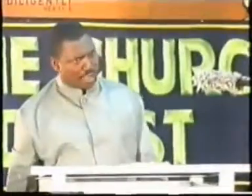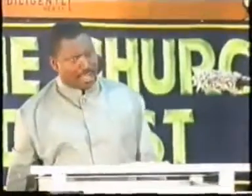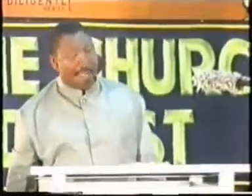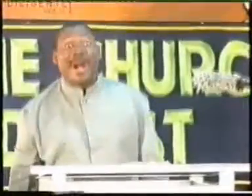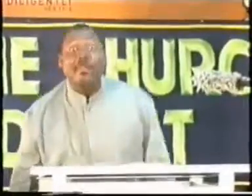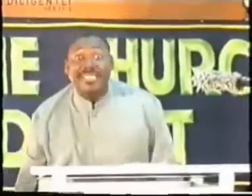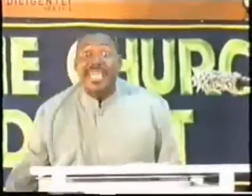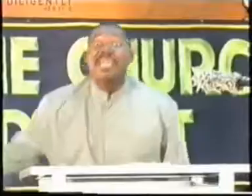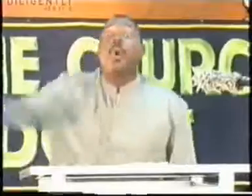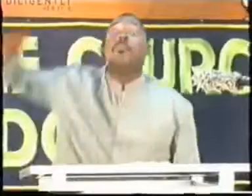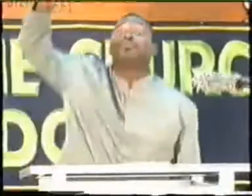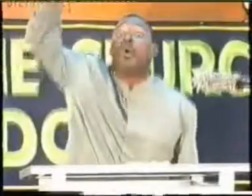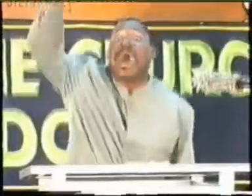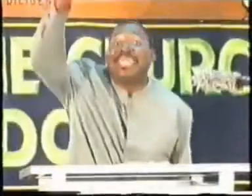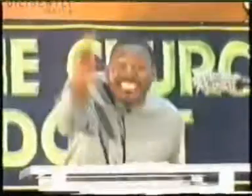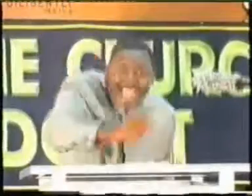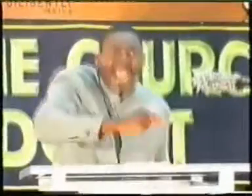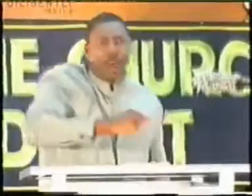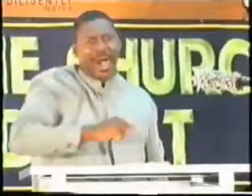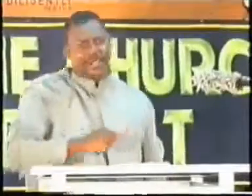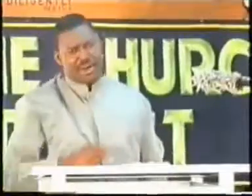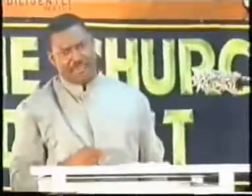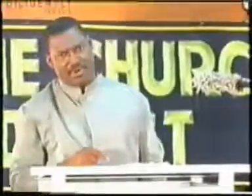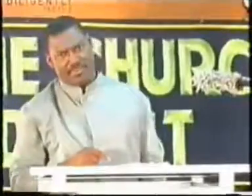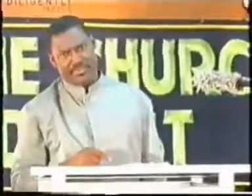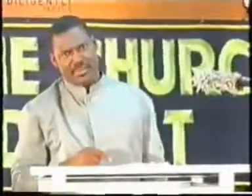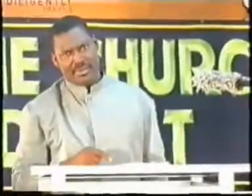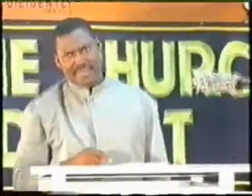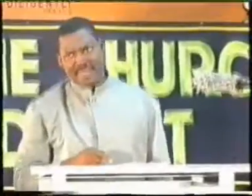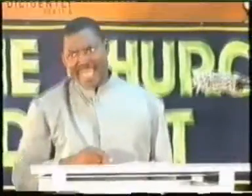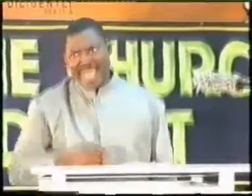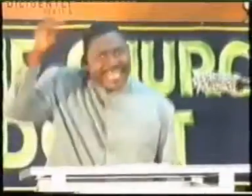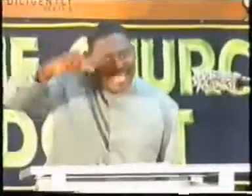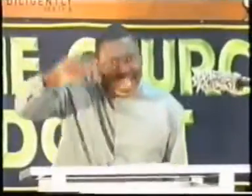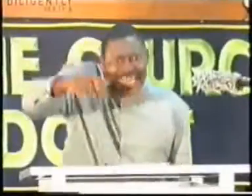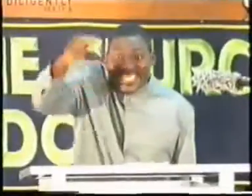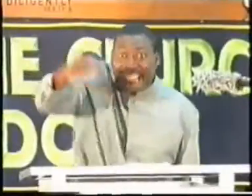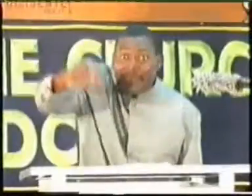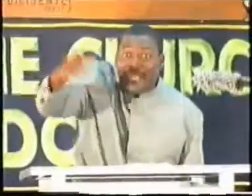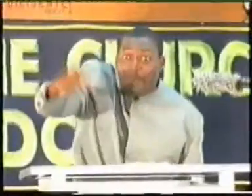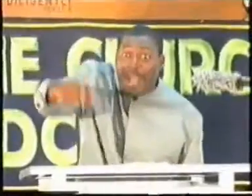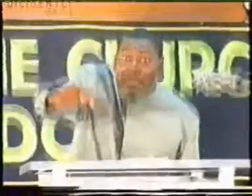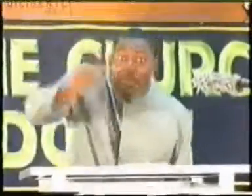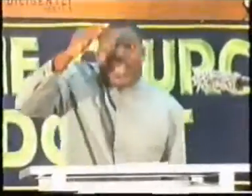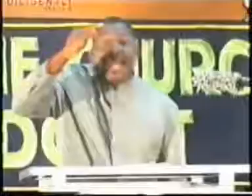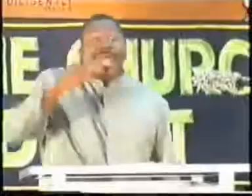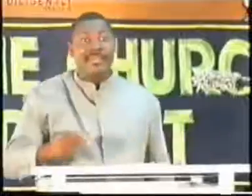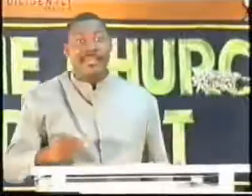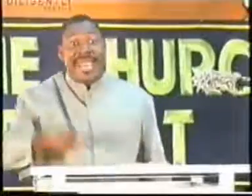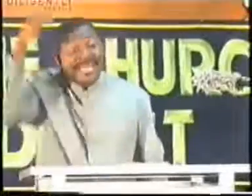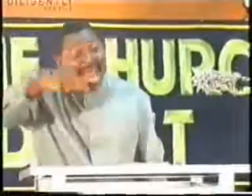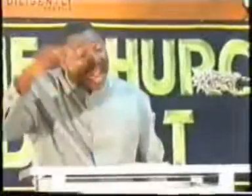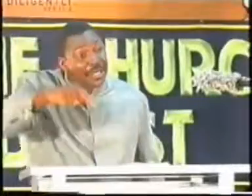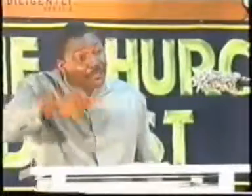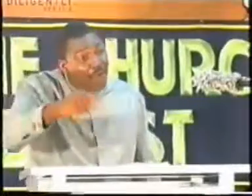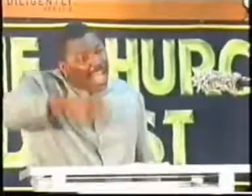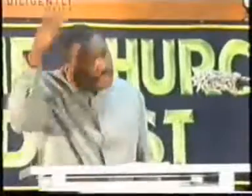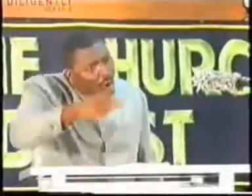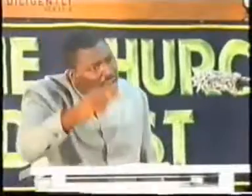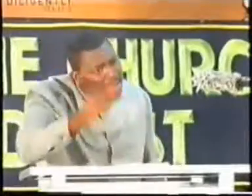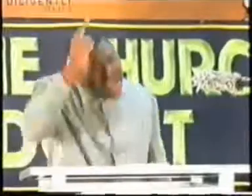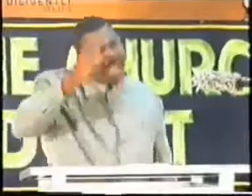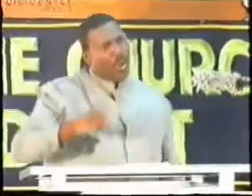e wo ho etugu ye. Bible se, na wo mo ton ade e wo asori dem ho. E ye den na sa sam da so Bible mu ene, na na